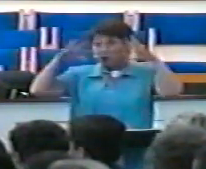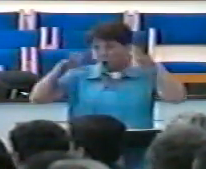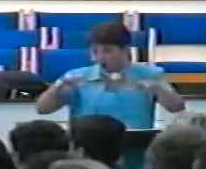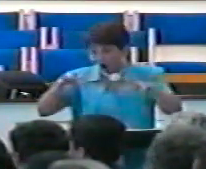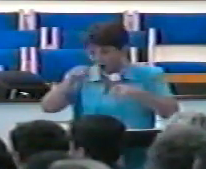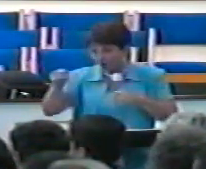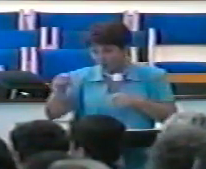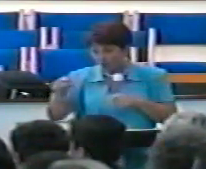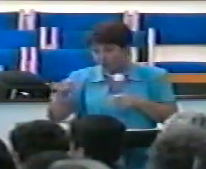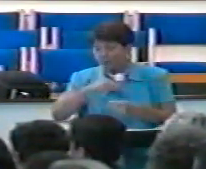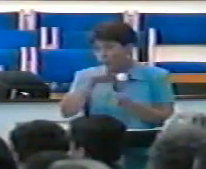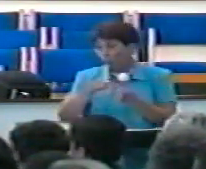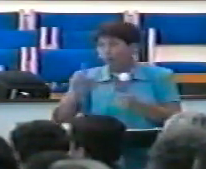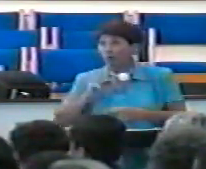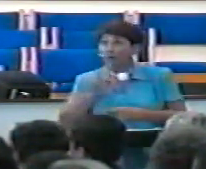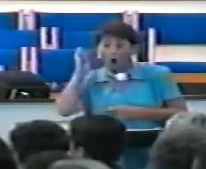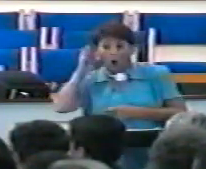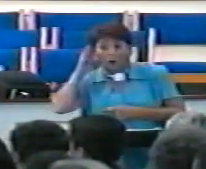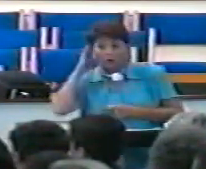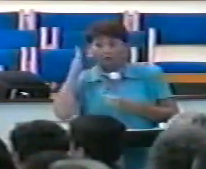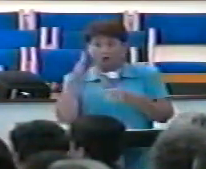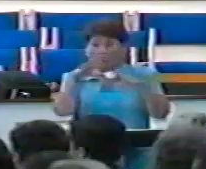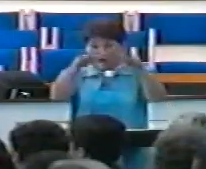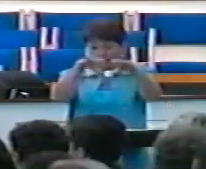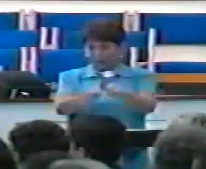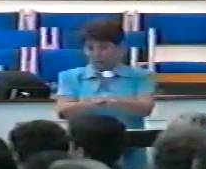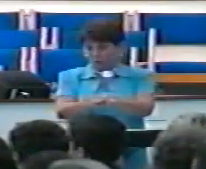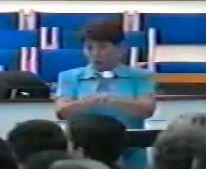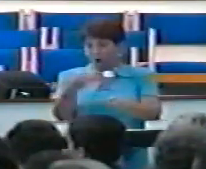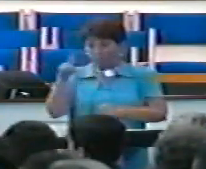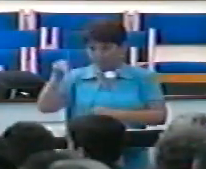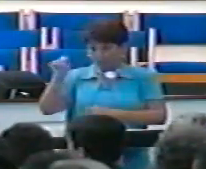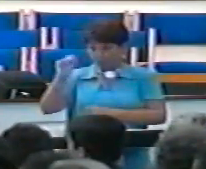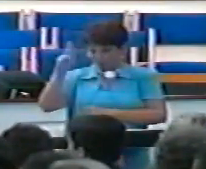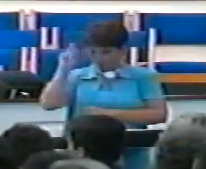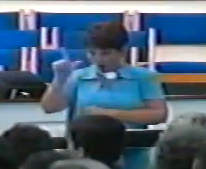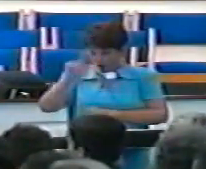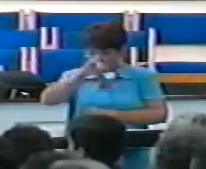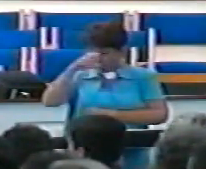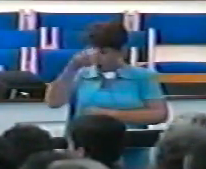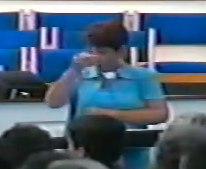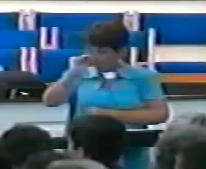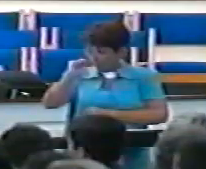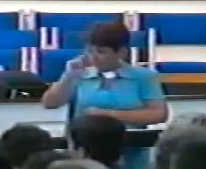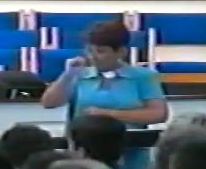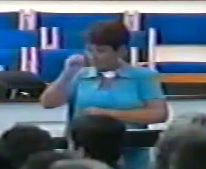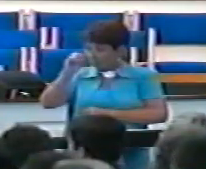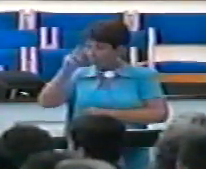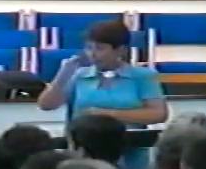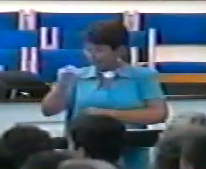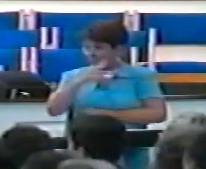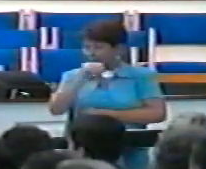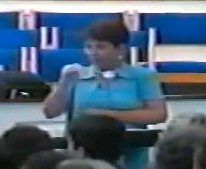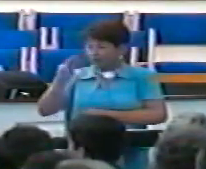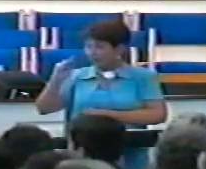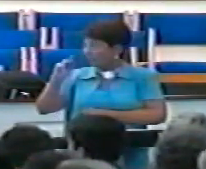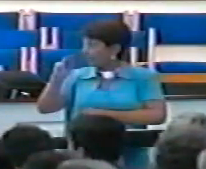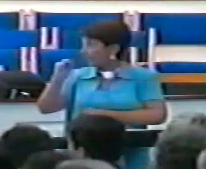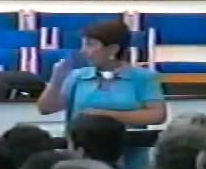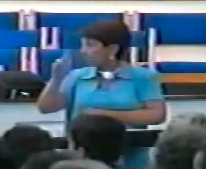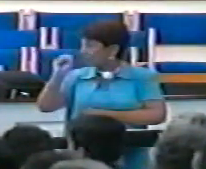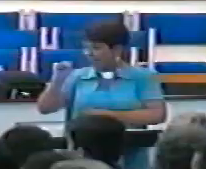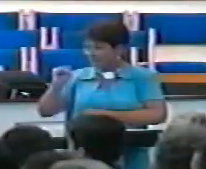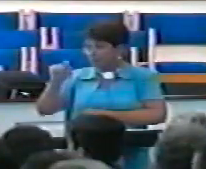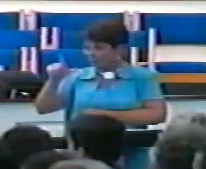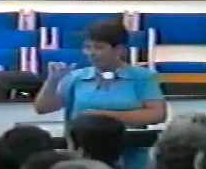of Paul Johnson, we heard what the militant Muslim group that was holding him requested, the release